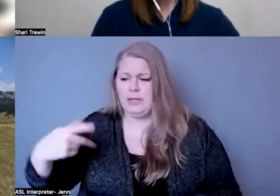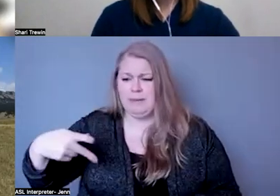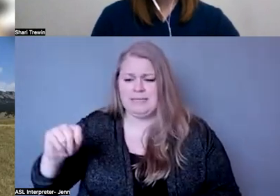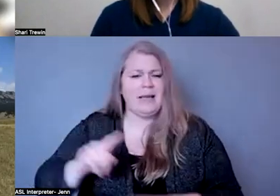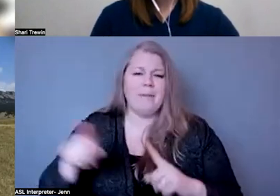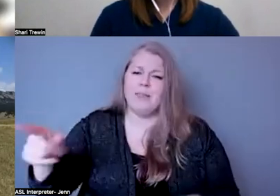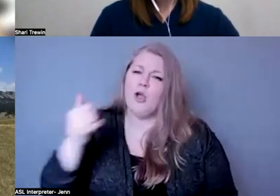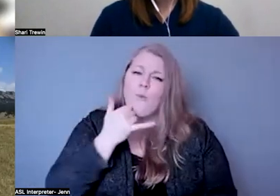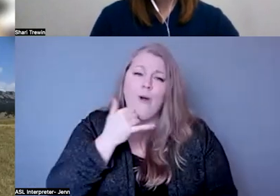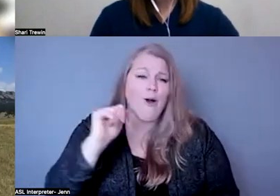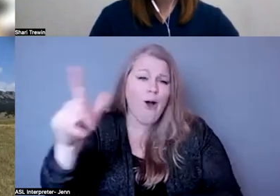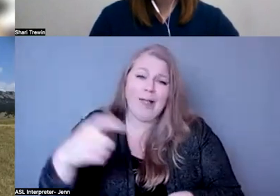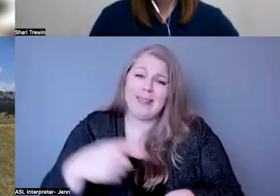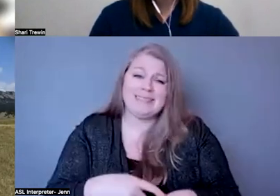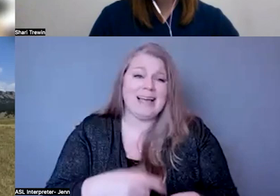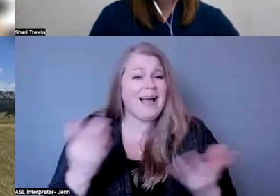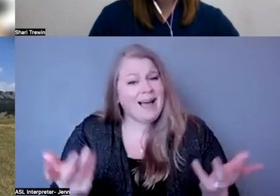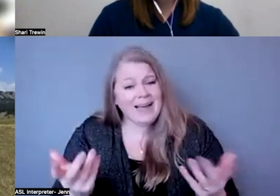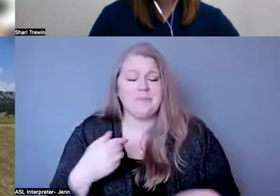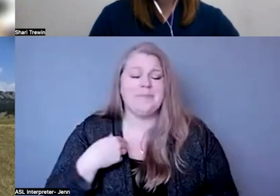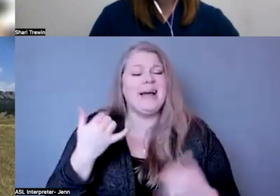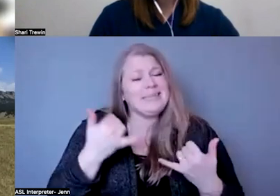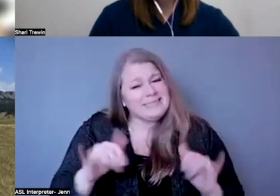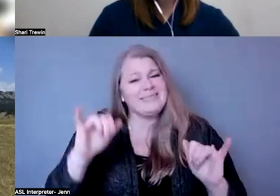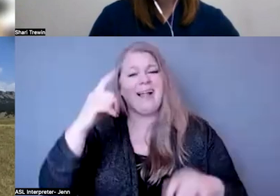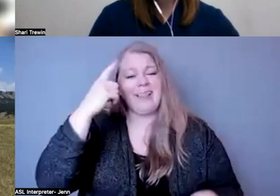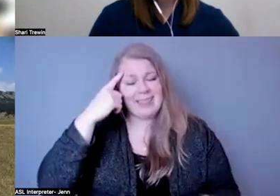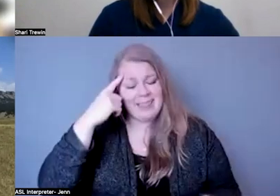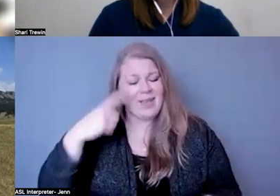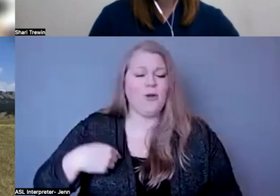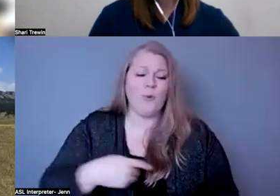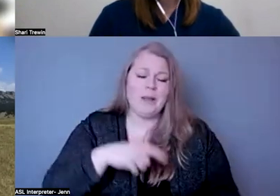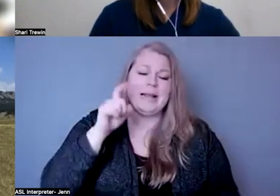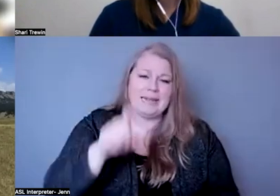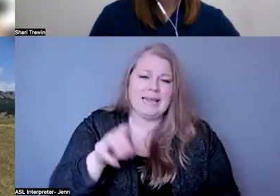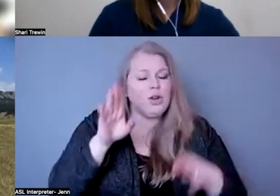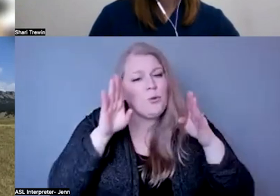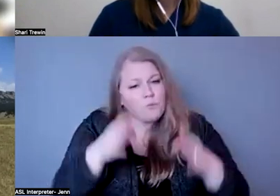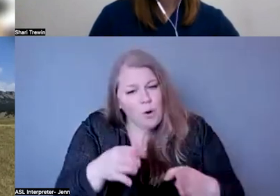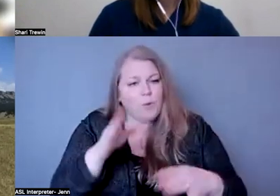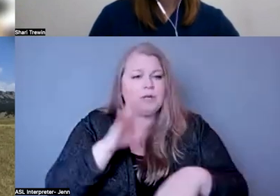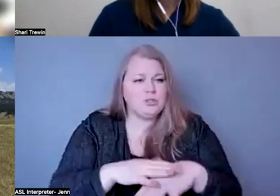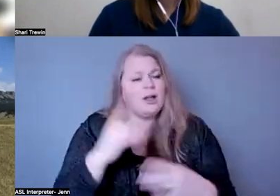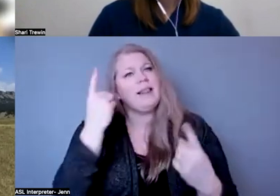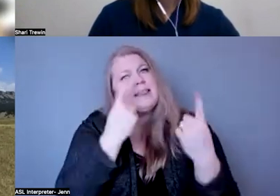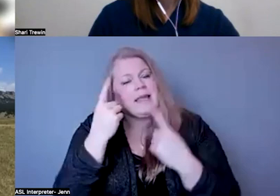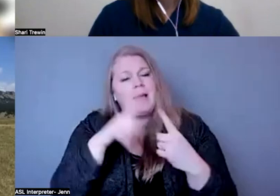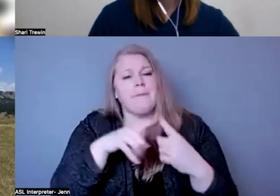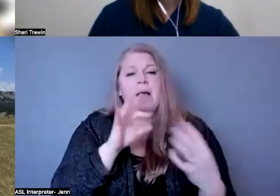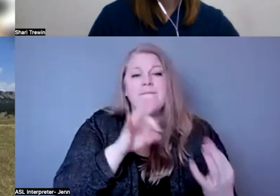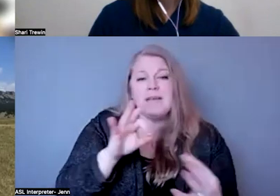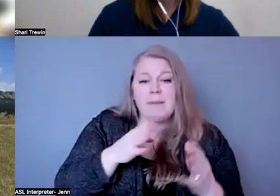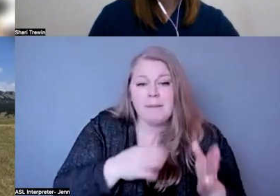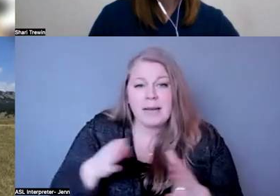time, right? So I think we really need to be focusing on thinking about feedback